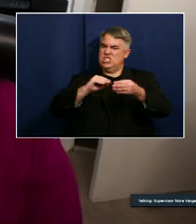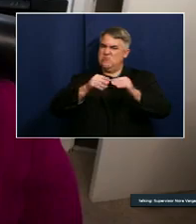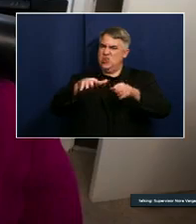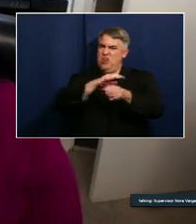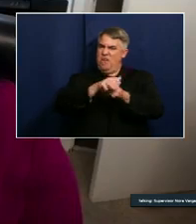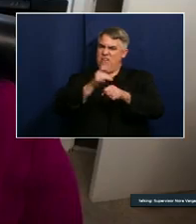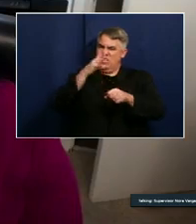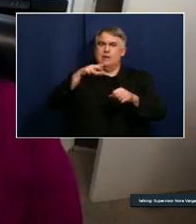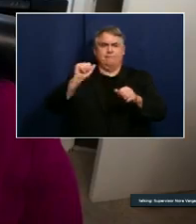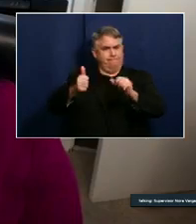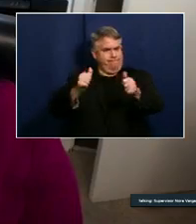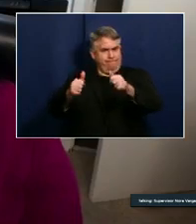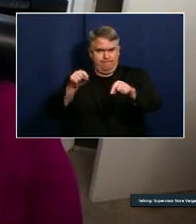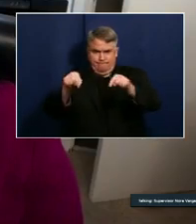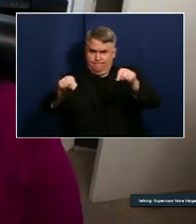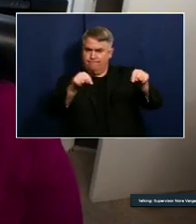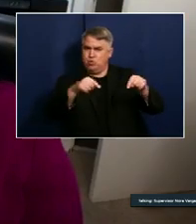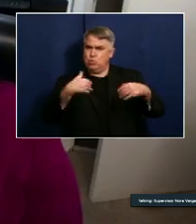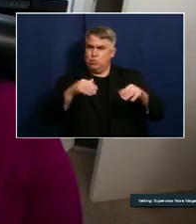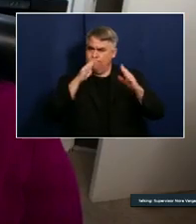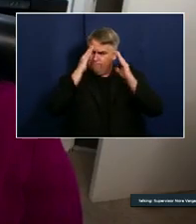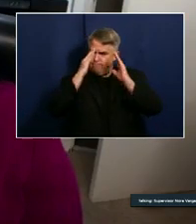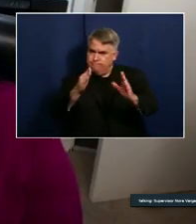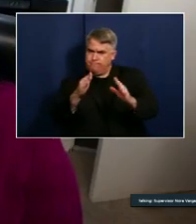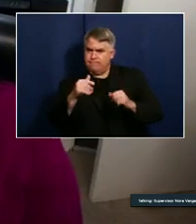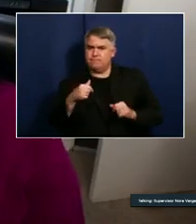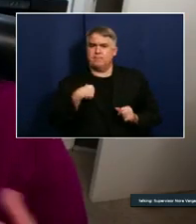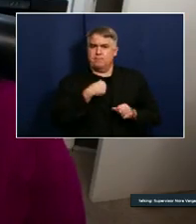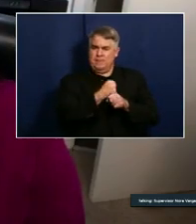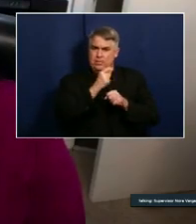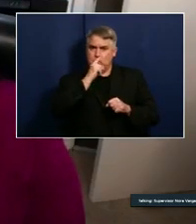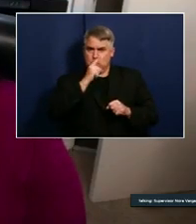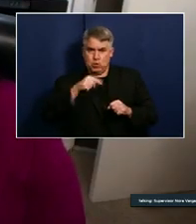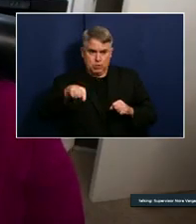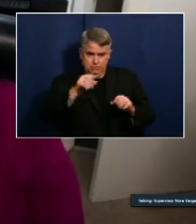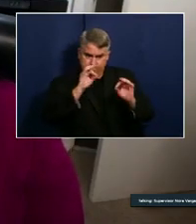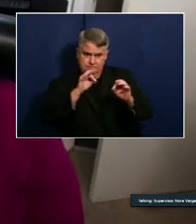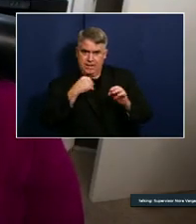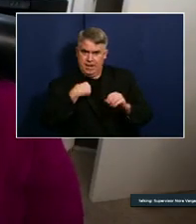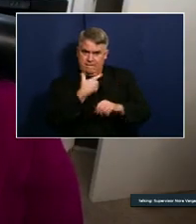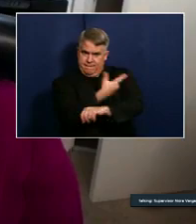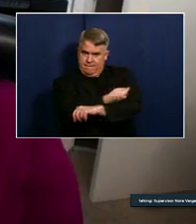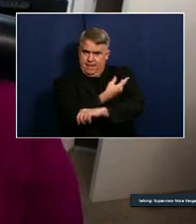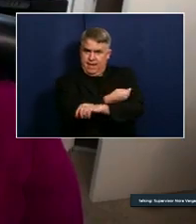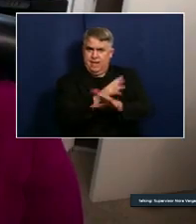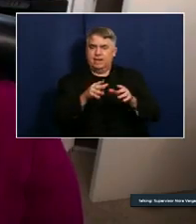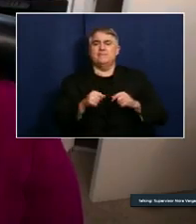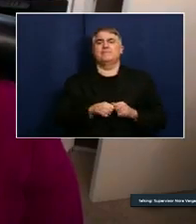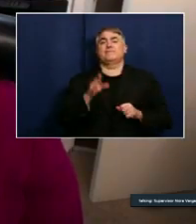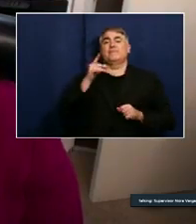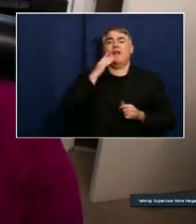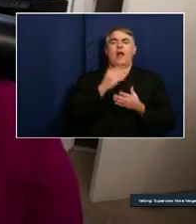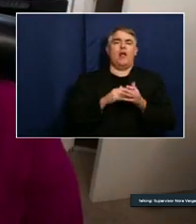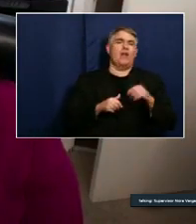I think that we're moving forward to make sure that people have that access. And I think the other piece of it is that we welcome